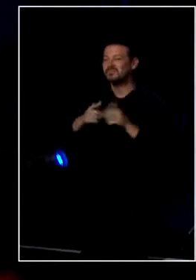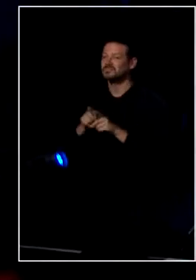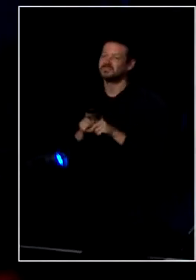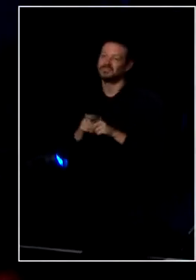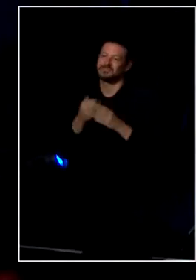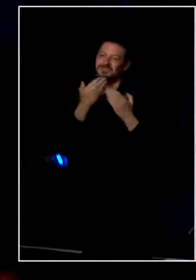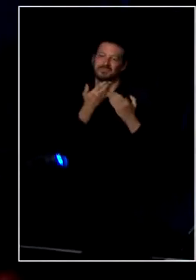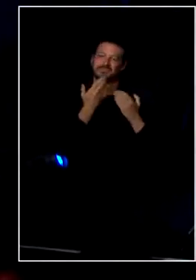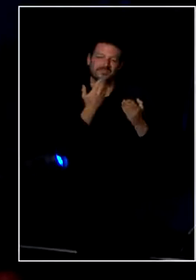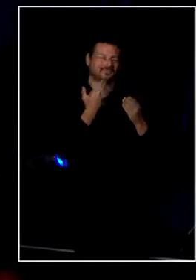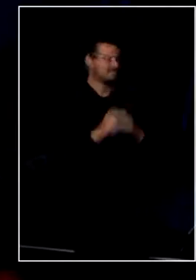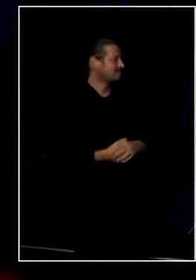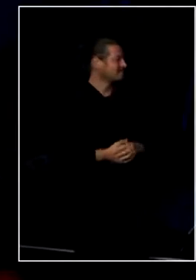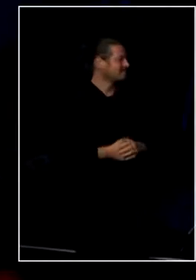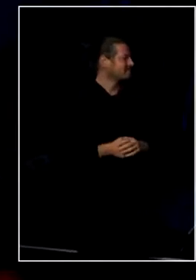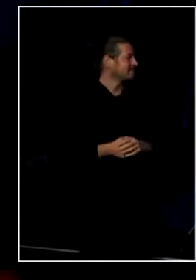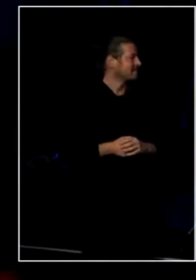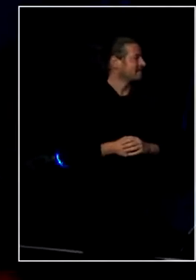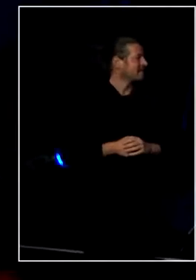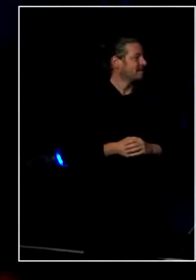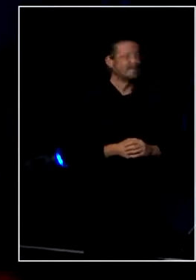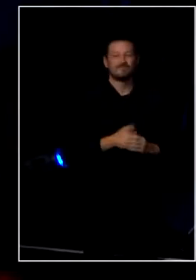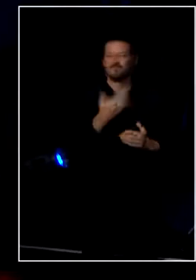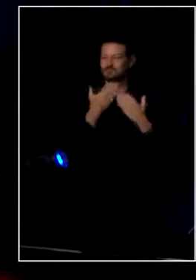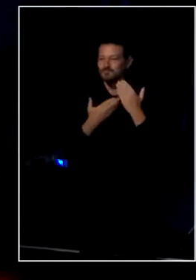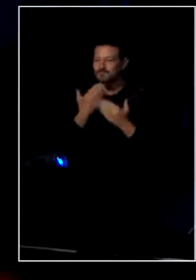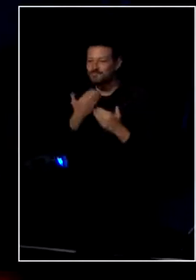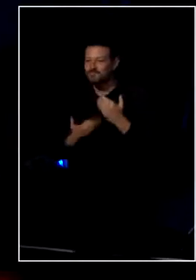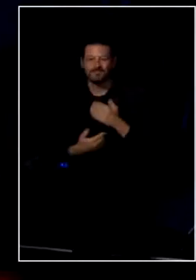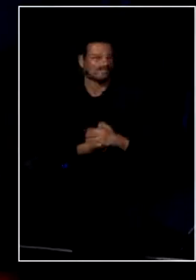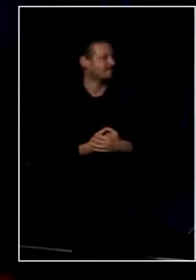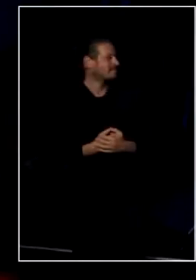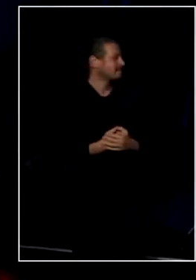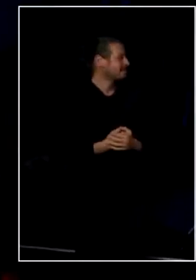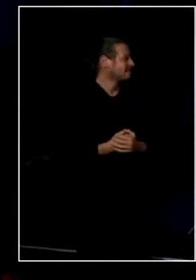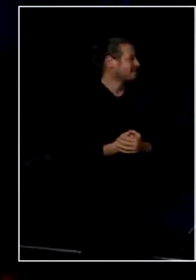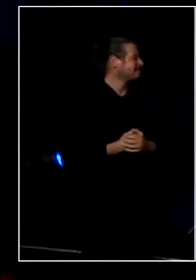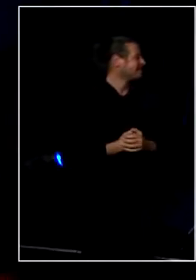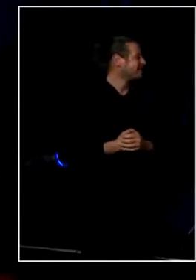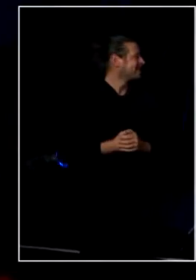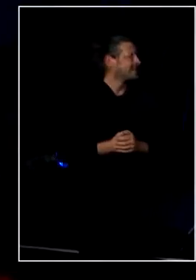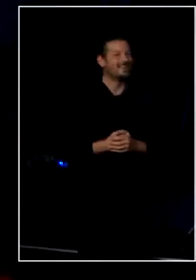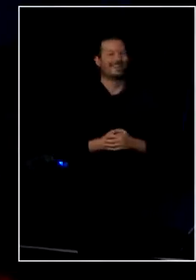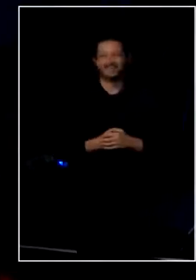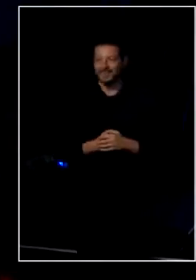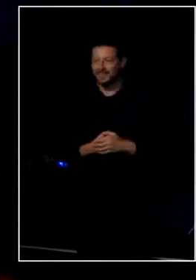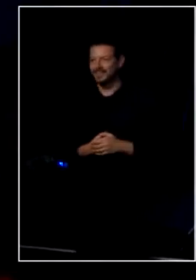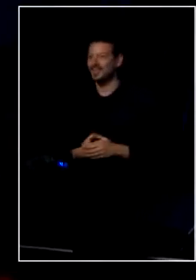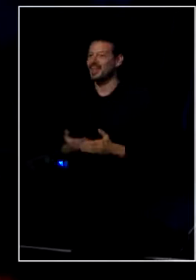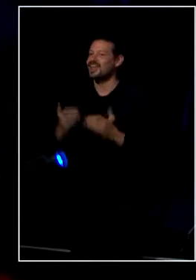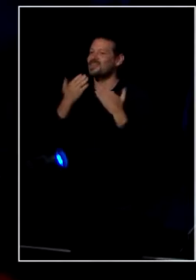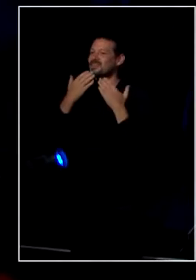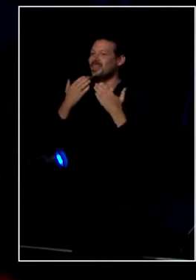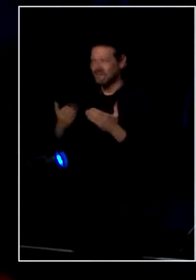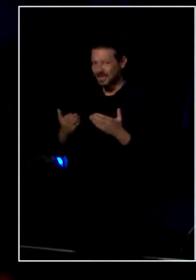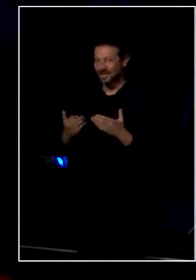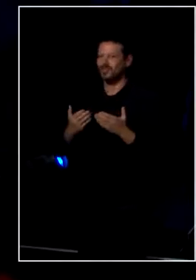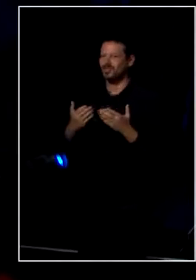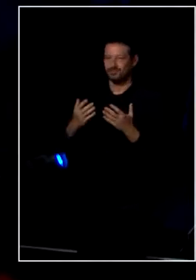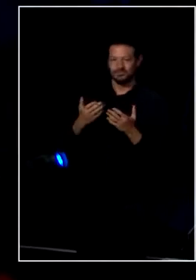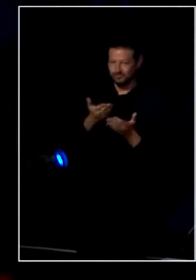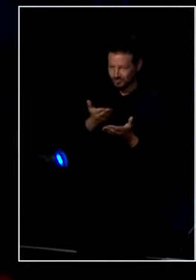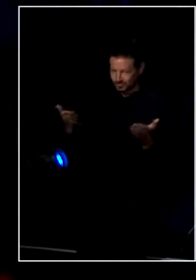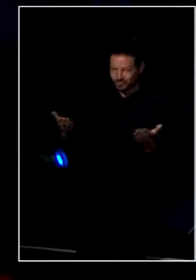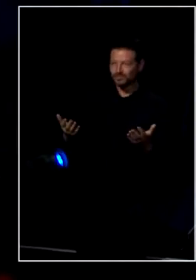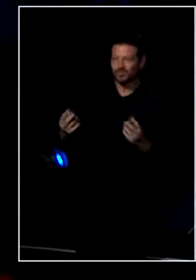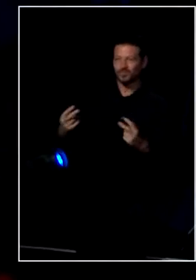Thank you. Thank you both. Thank you. Thank you. And thank you so much for joining us as